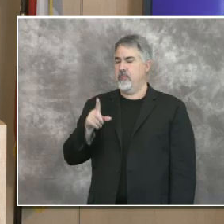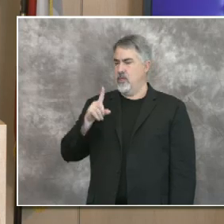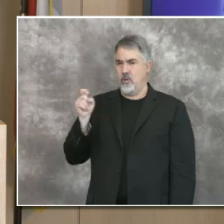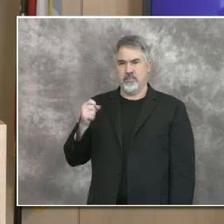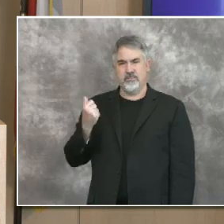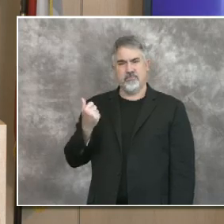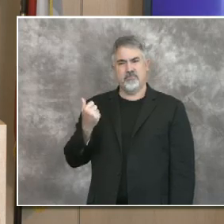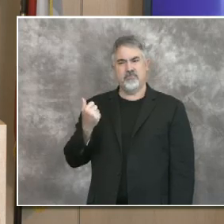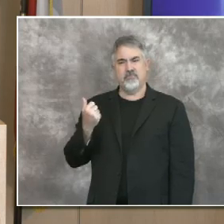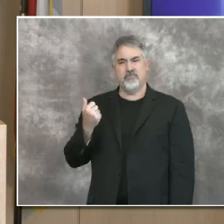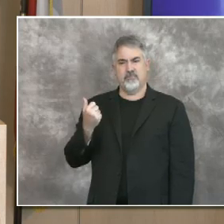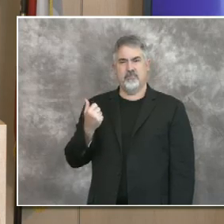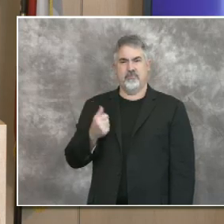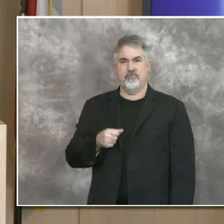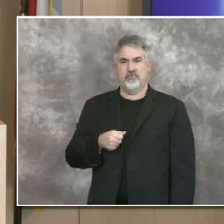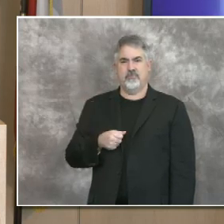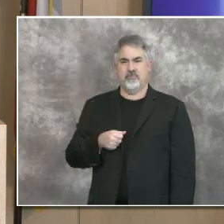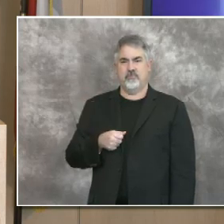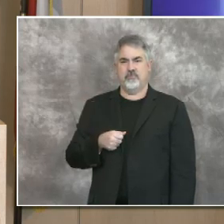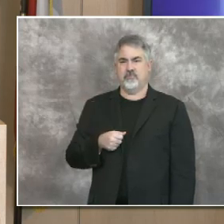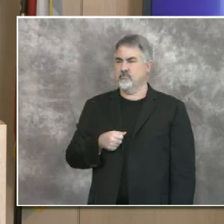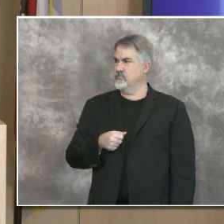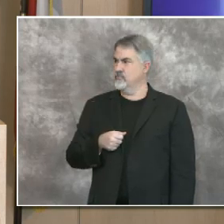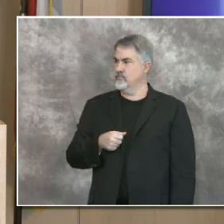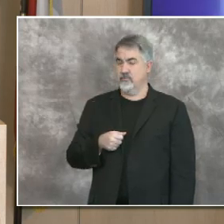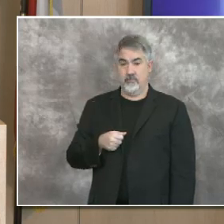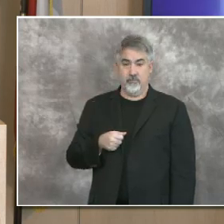Hi, Palomar Health. We know that they just recently laid